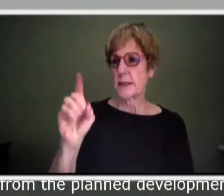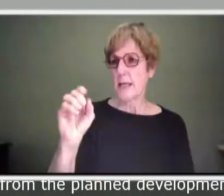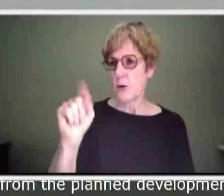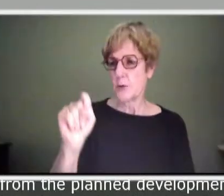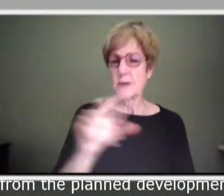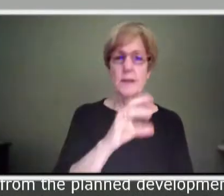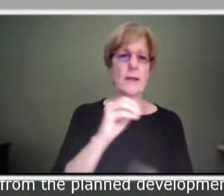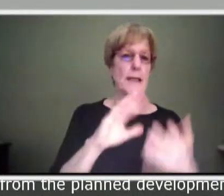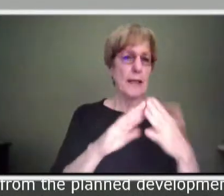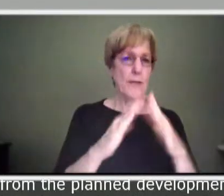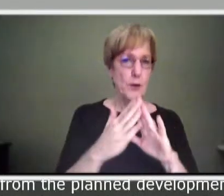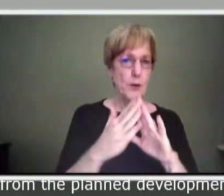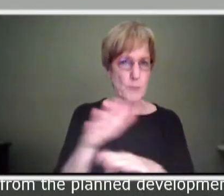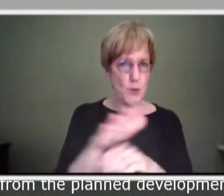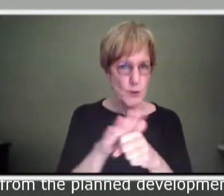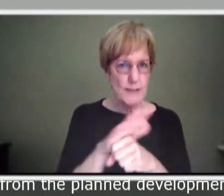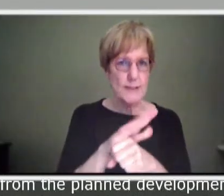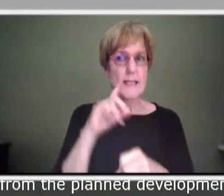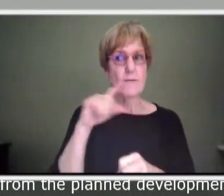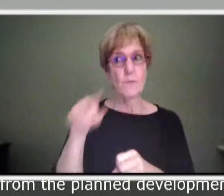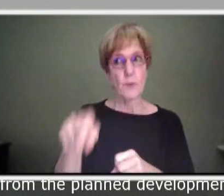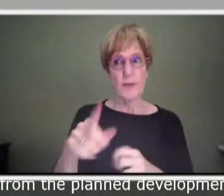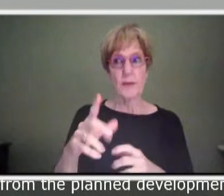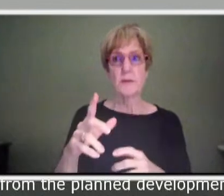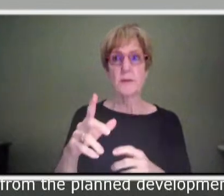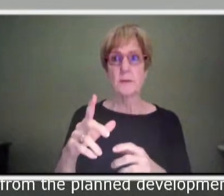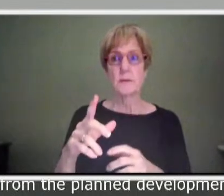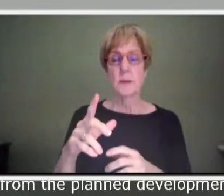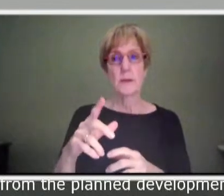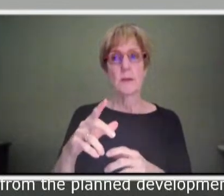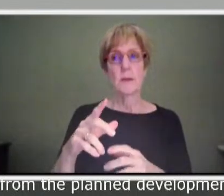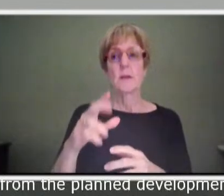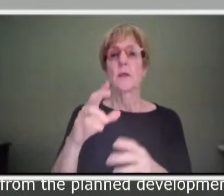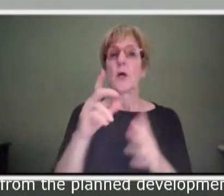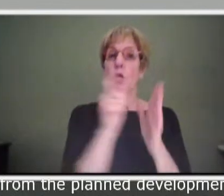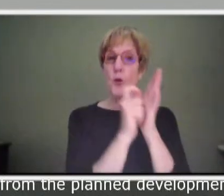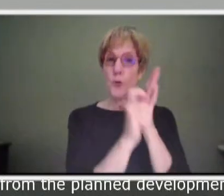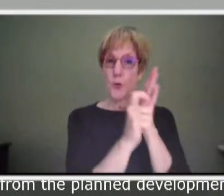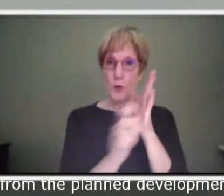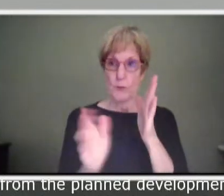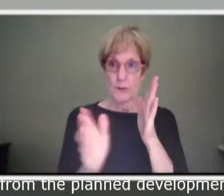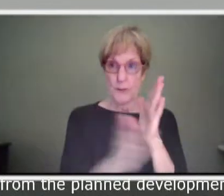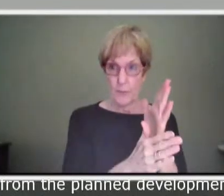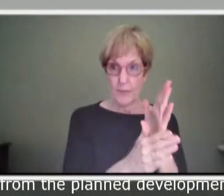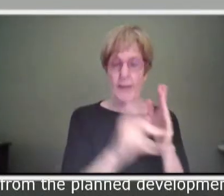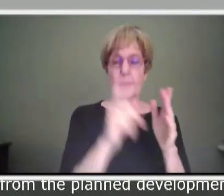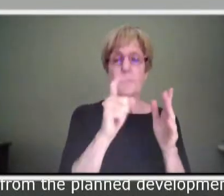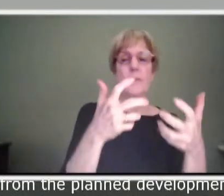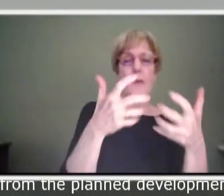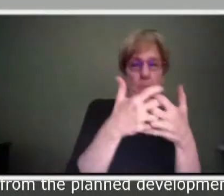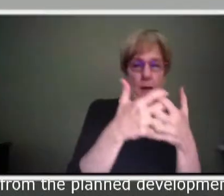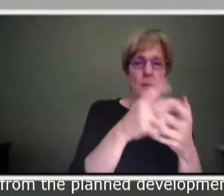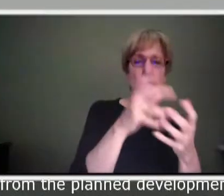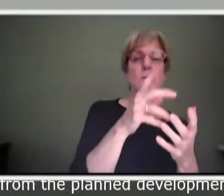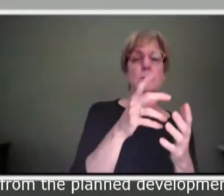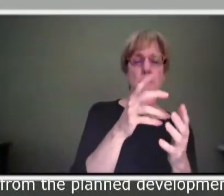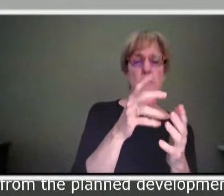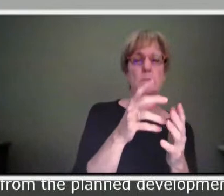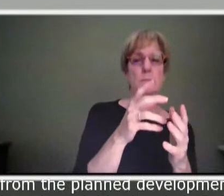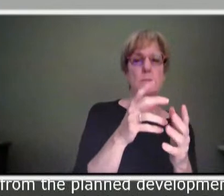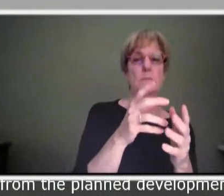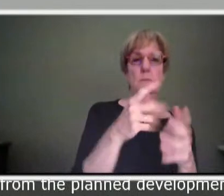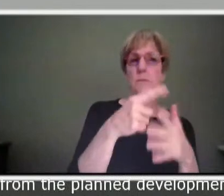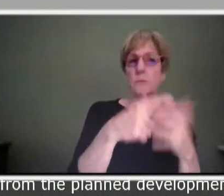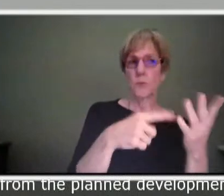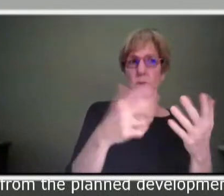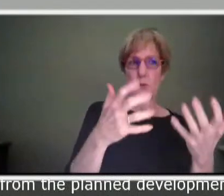community as well to get this outcome, the notes on the plan then need to match what that desired outcome is, so there's some